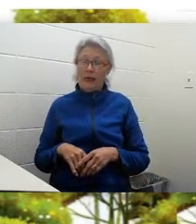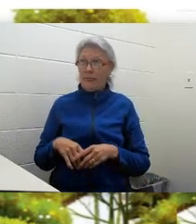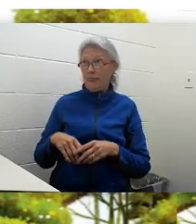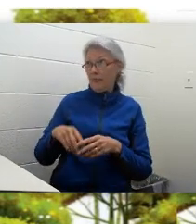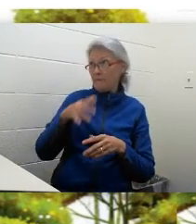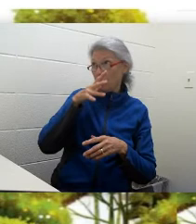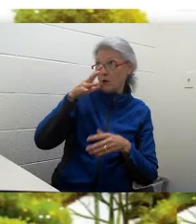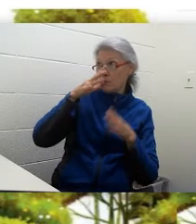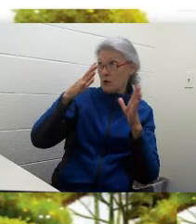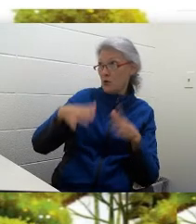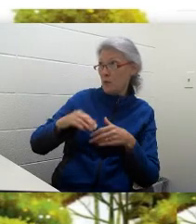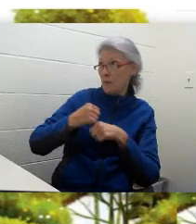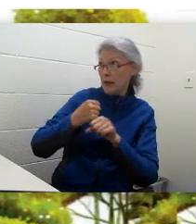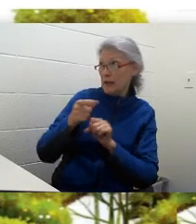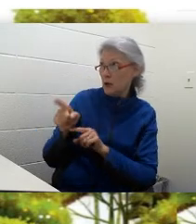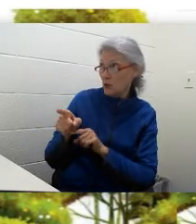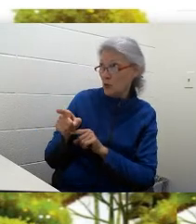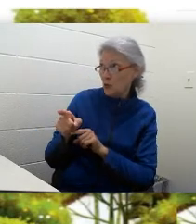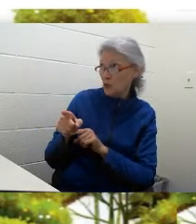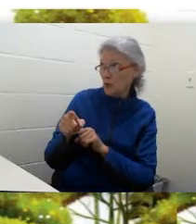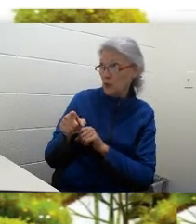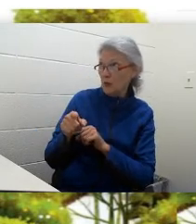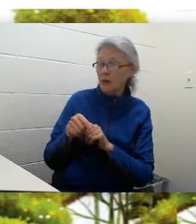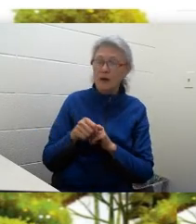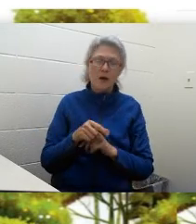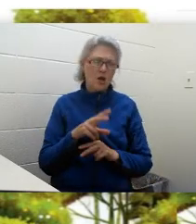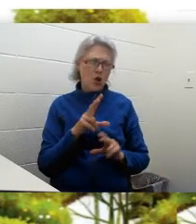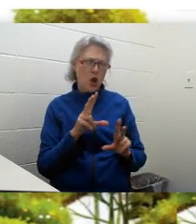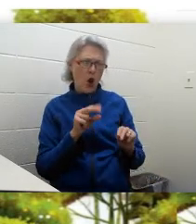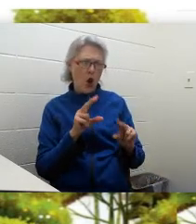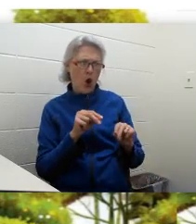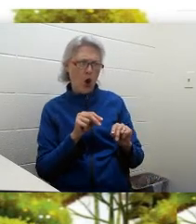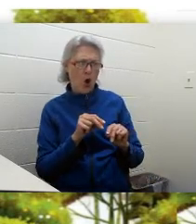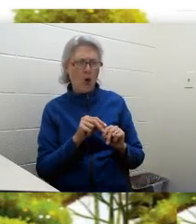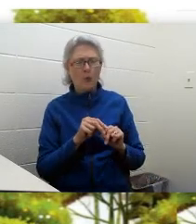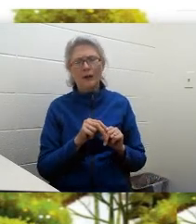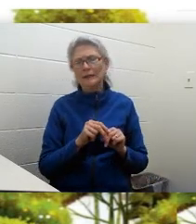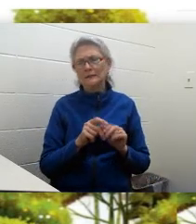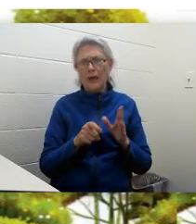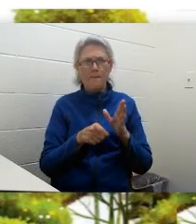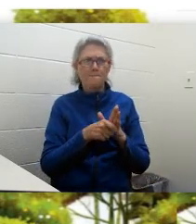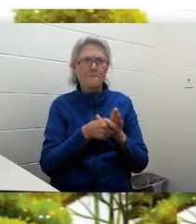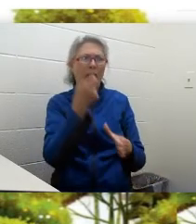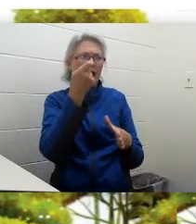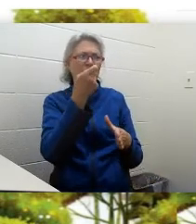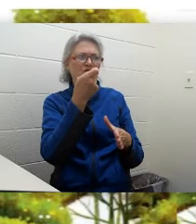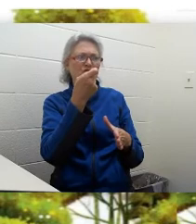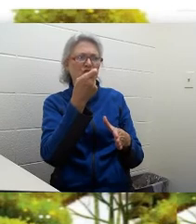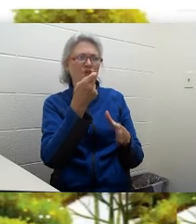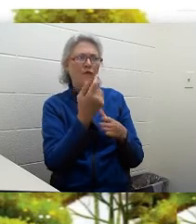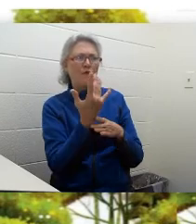who made you? No, answered the Scarecrow. It's a lighted match.